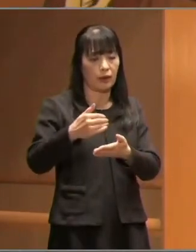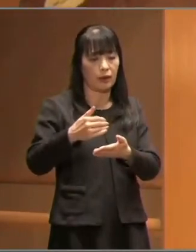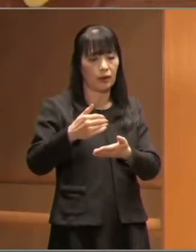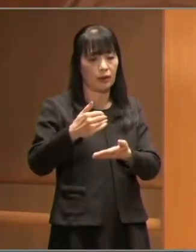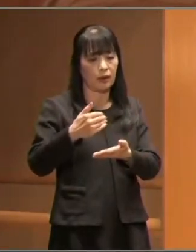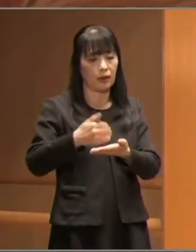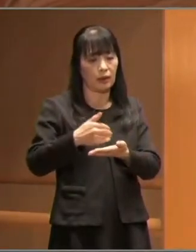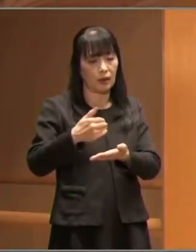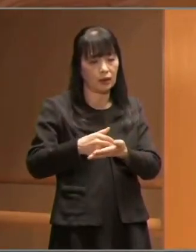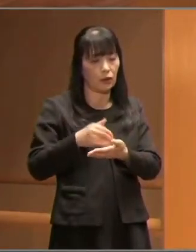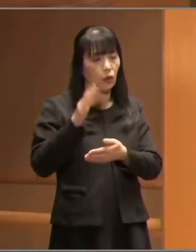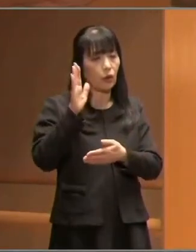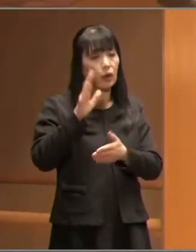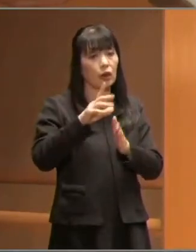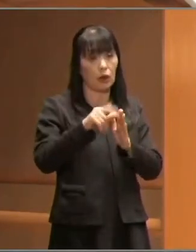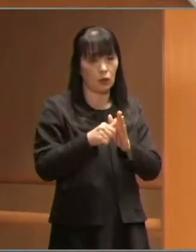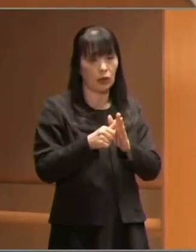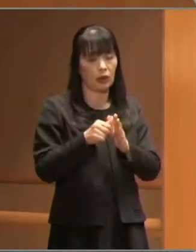So